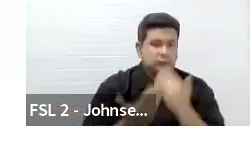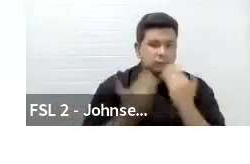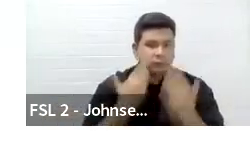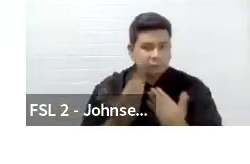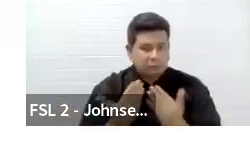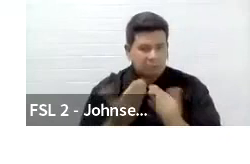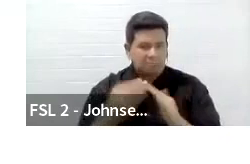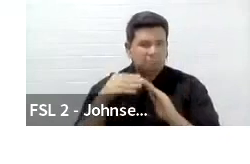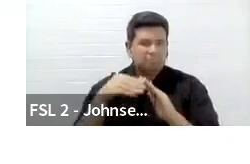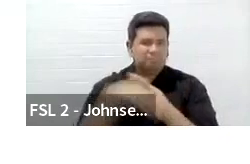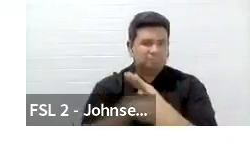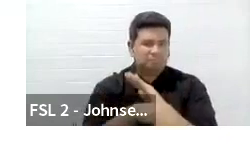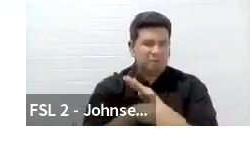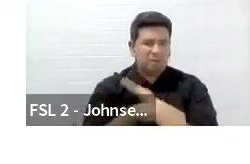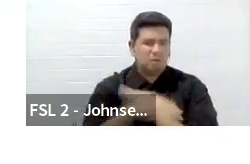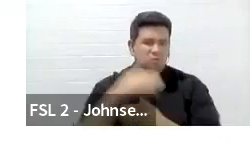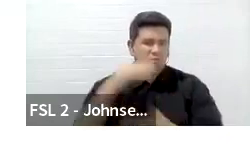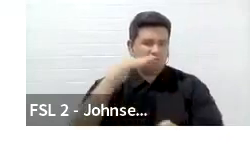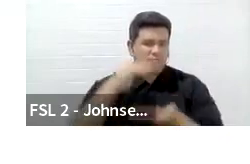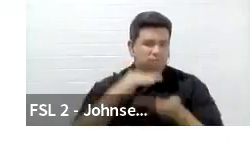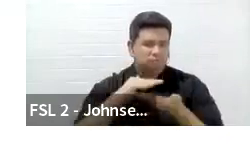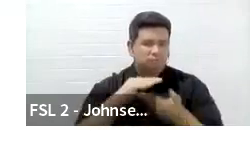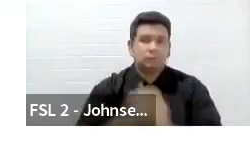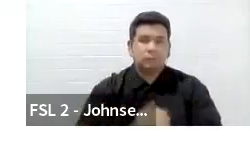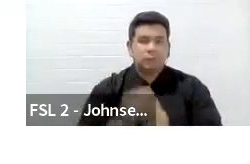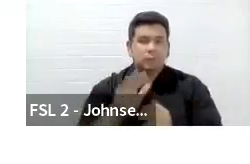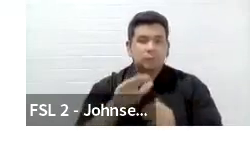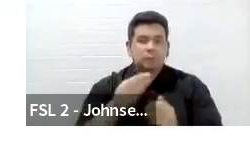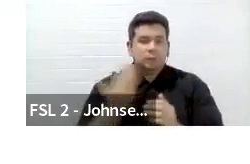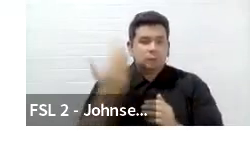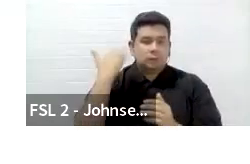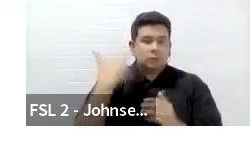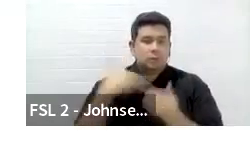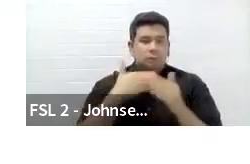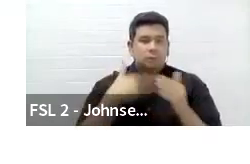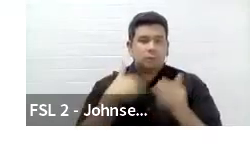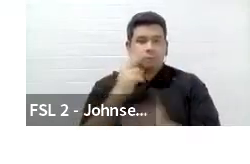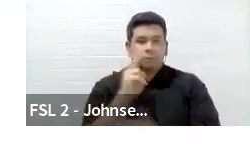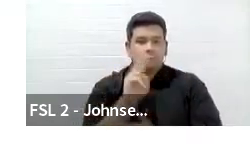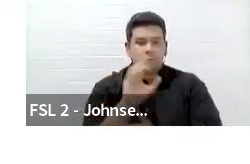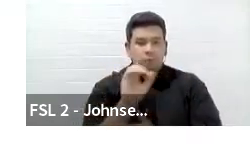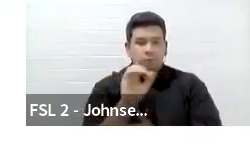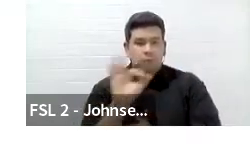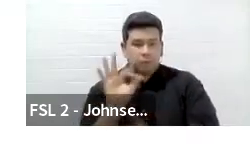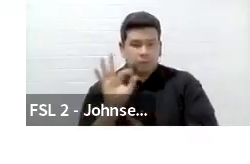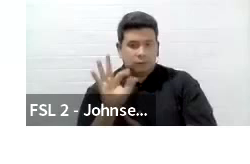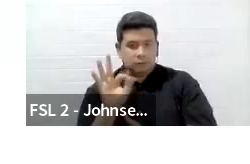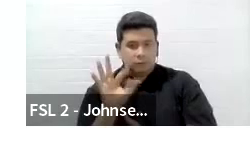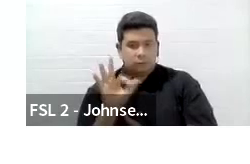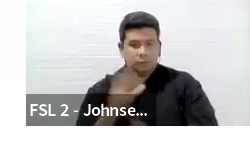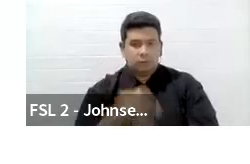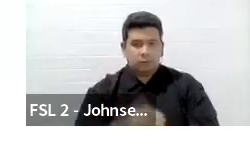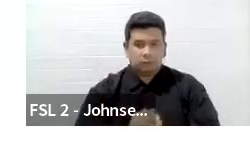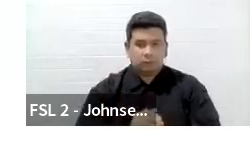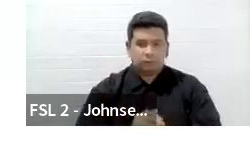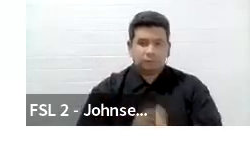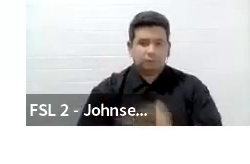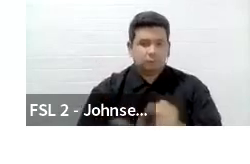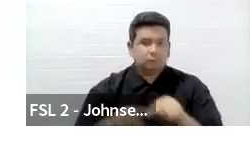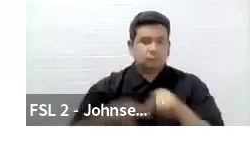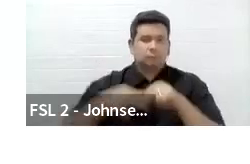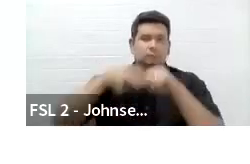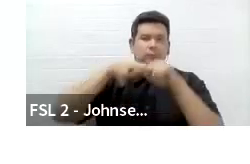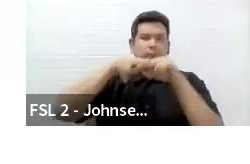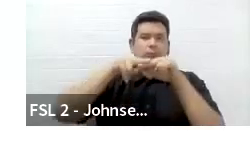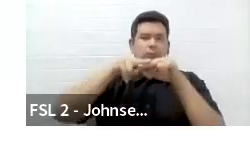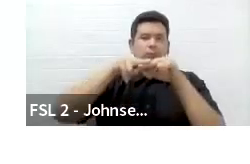in 2019, the natural increase is something like 1 million, a little over